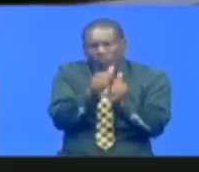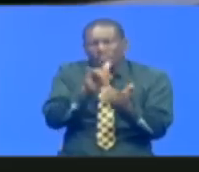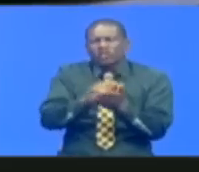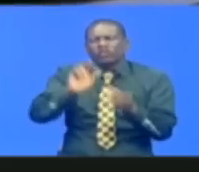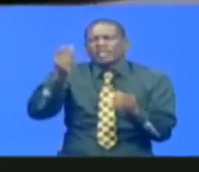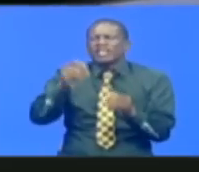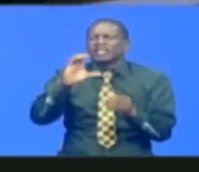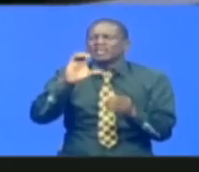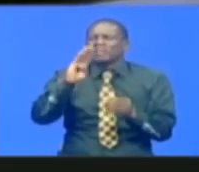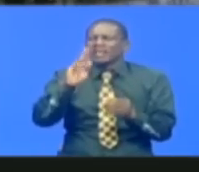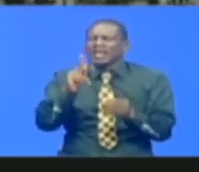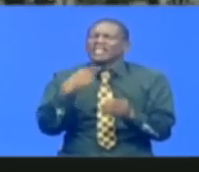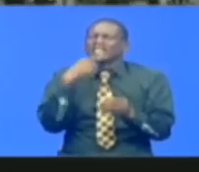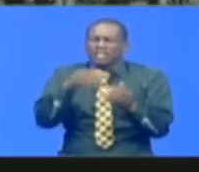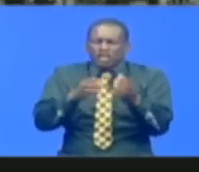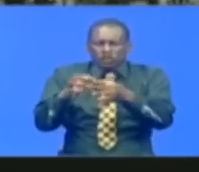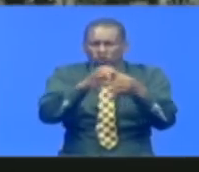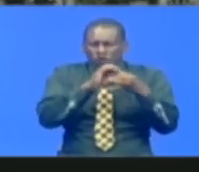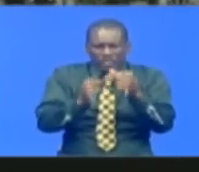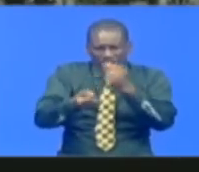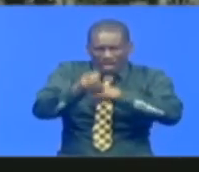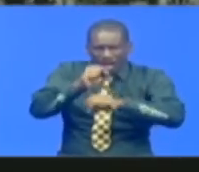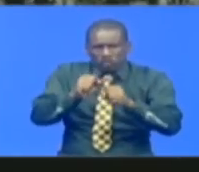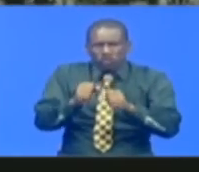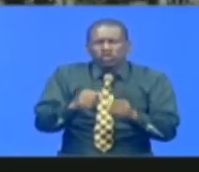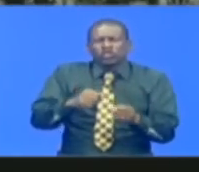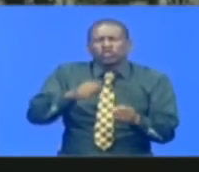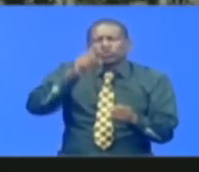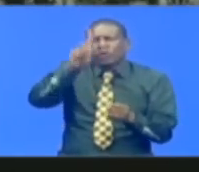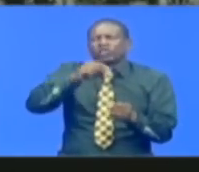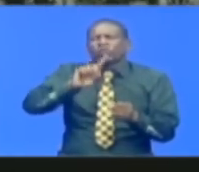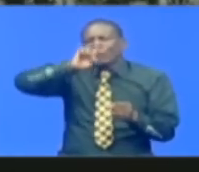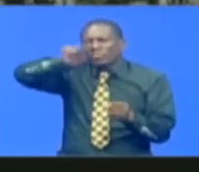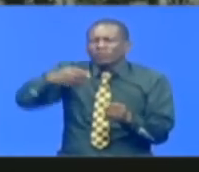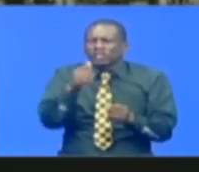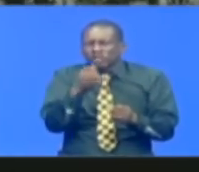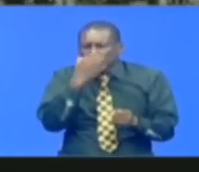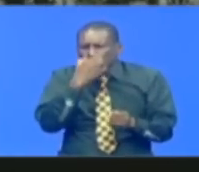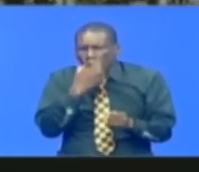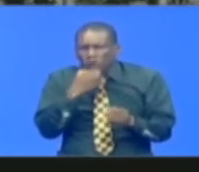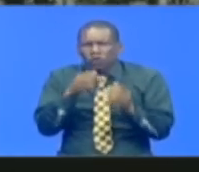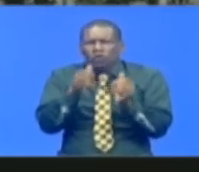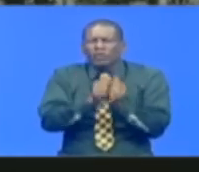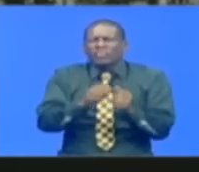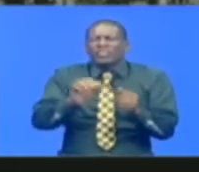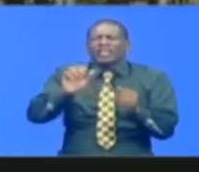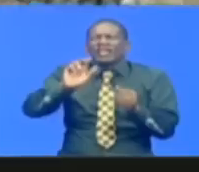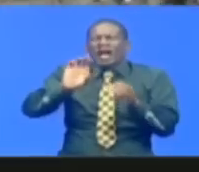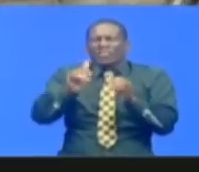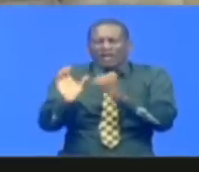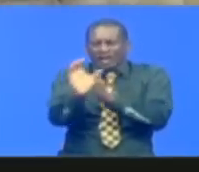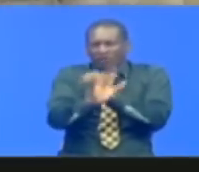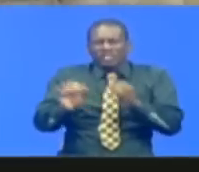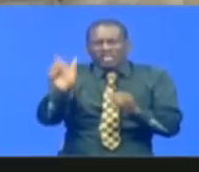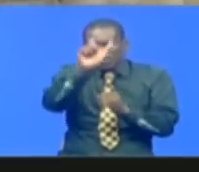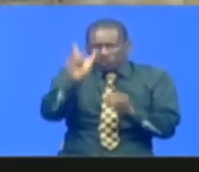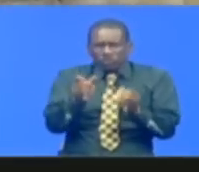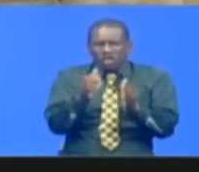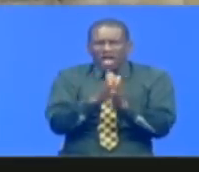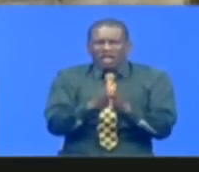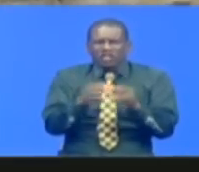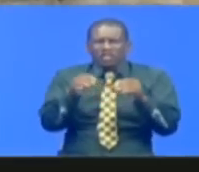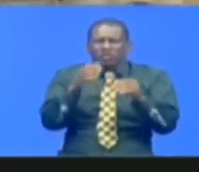will coordinate the move to scrape the 1,000 shilling banknotes with its counterparts in the region where the Kenyan currency is widely accepted and